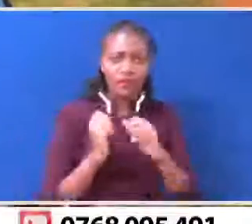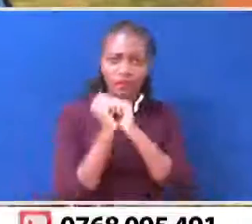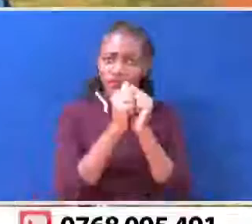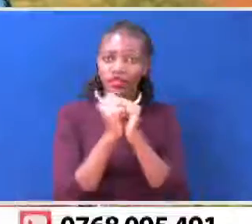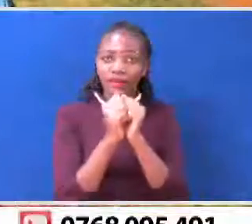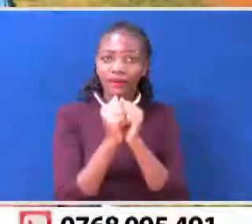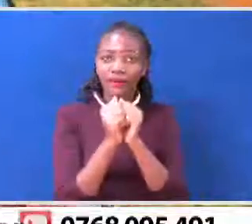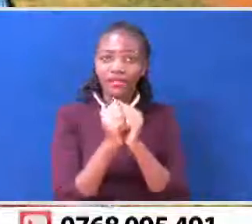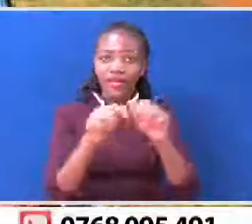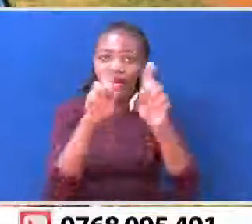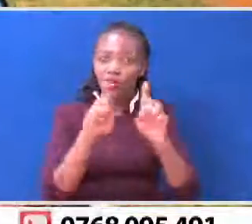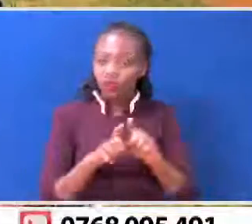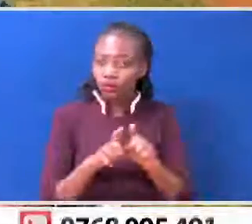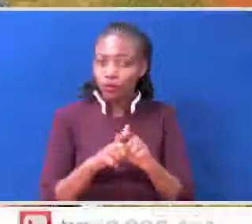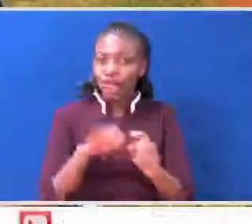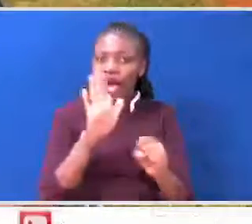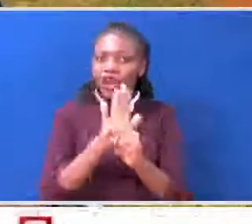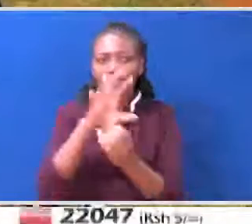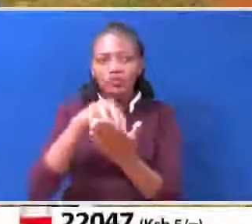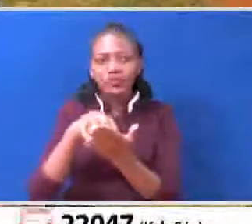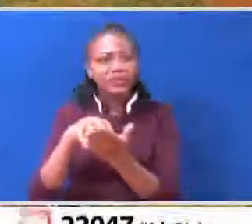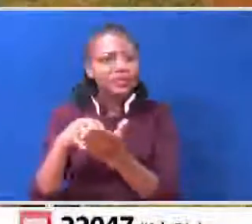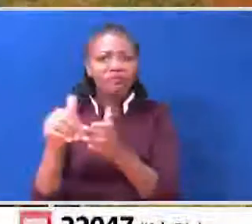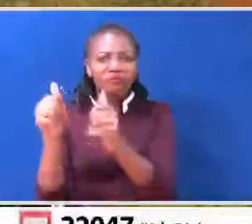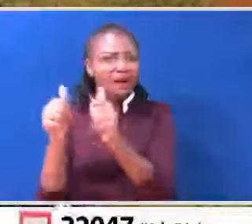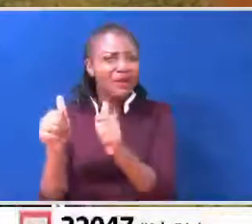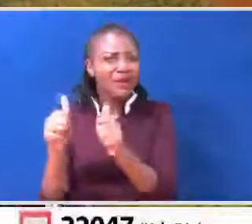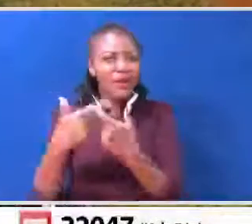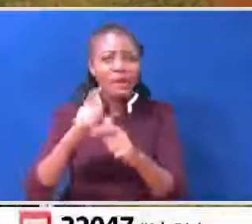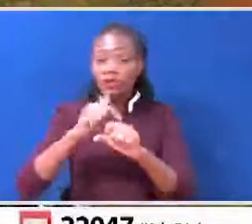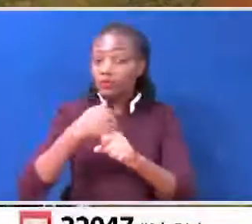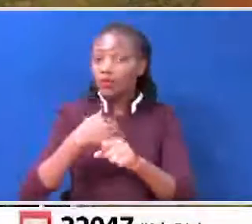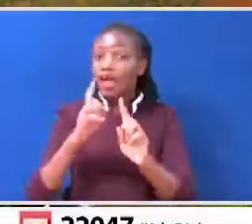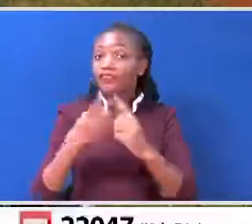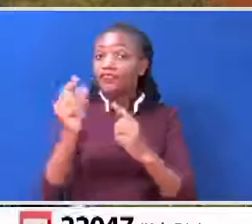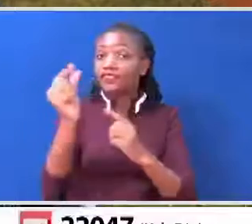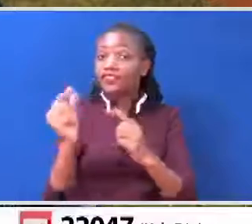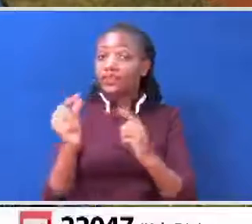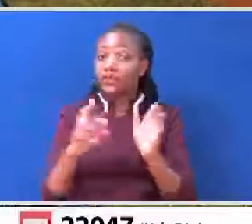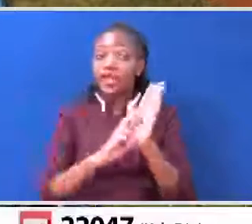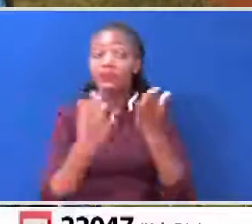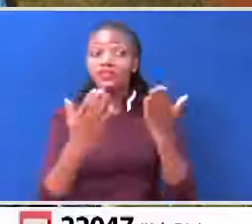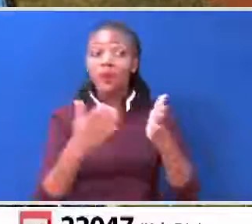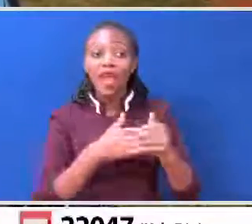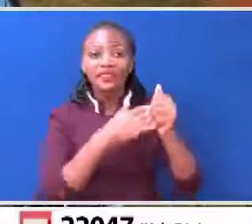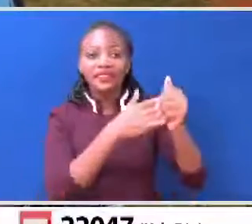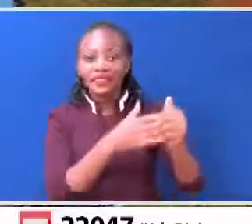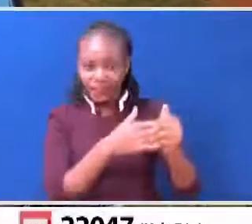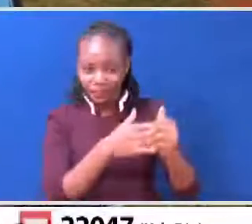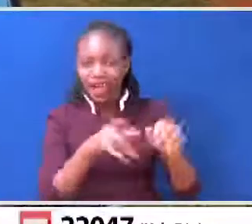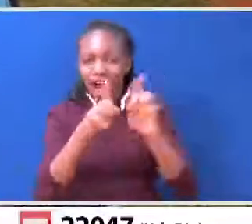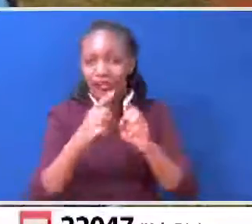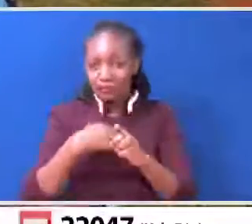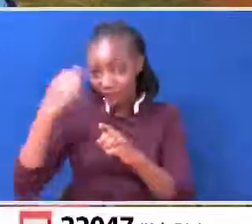seats that are now coming on top. There are not many seats because they are existing seats. But we'll have different regions represented at the leadership. And I think